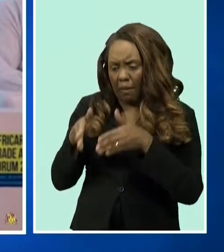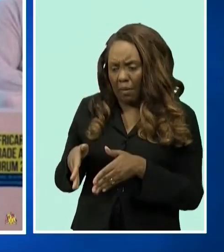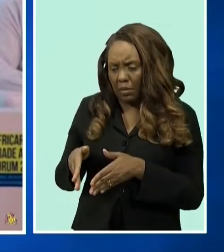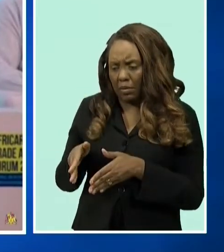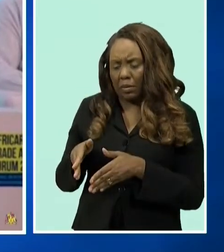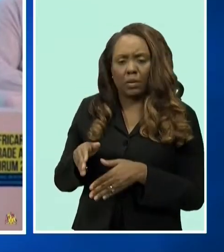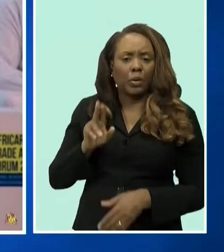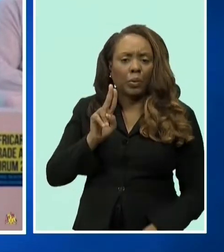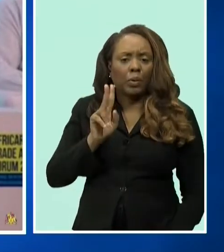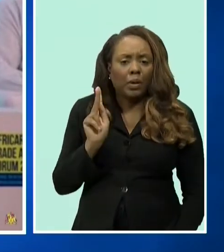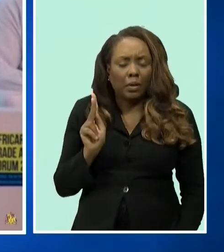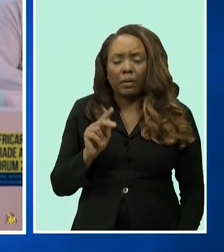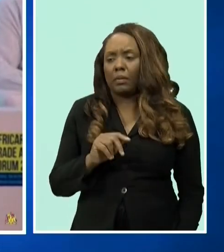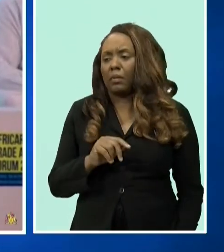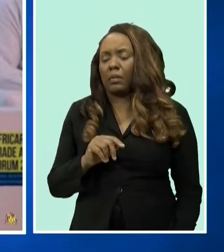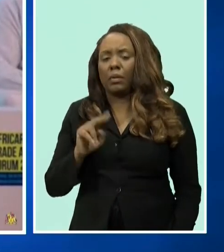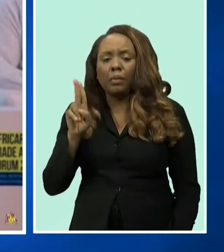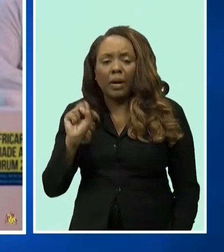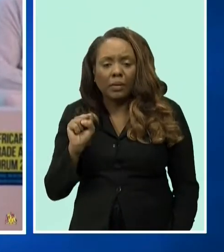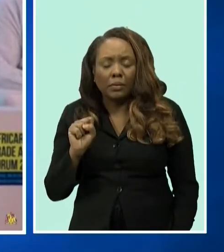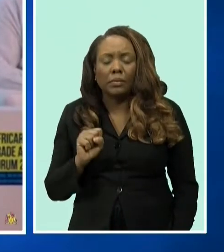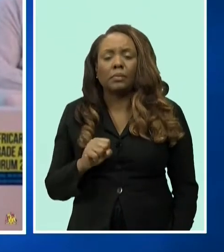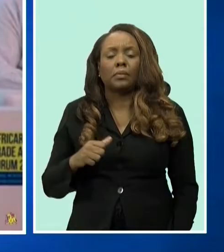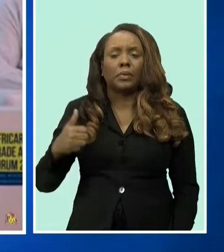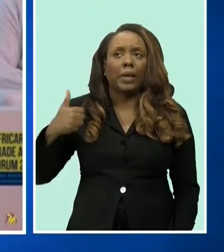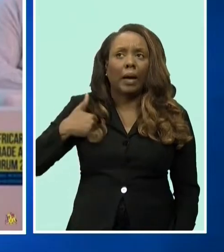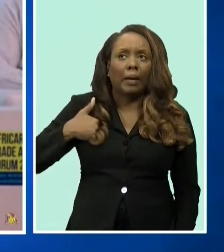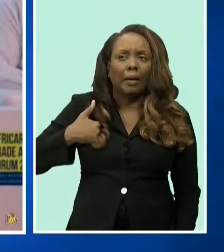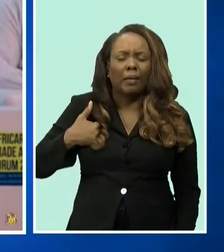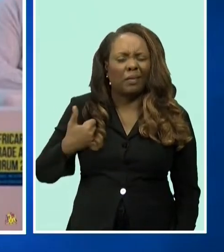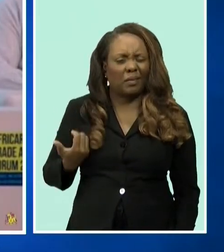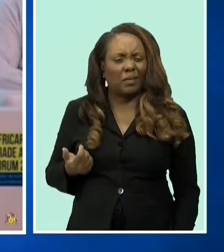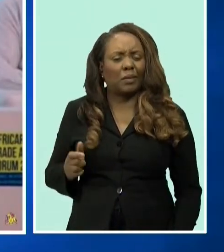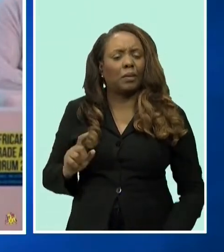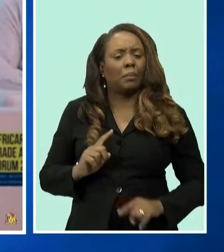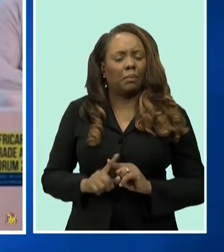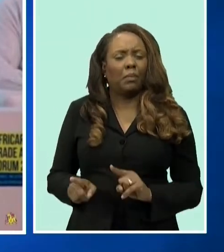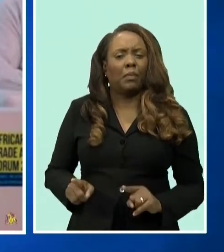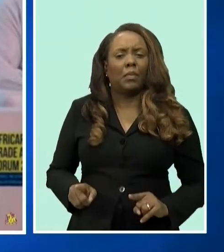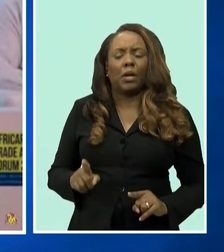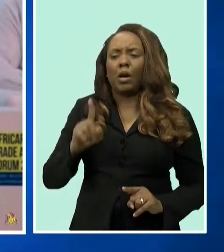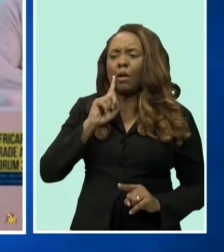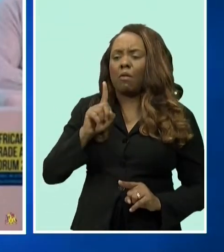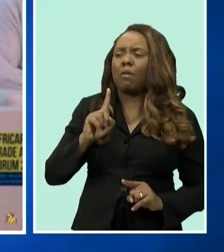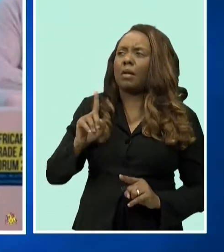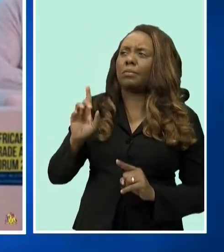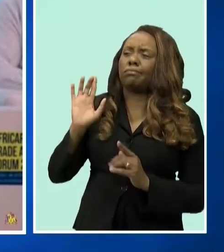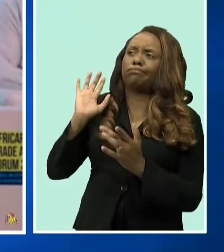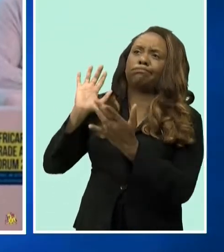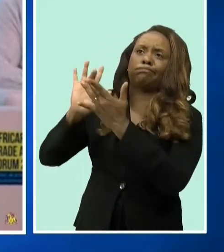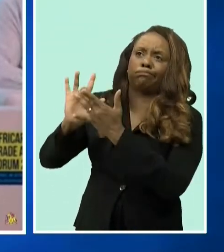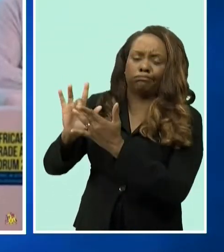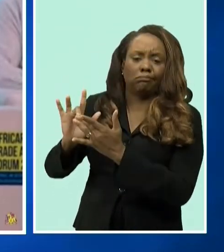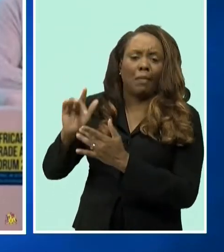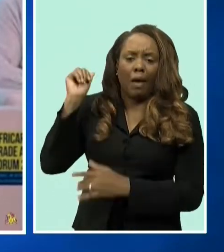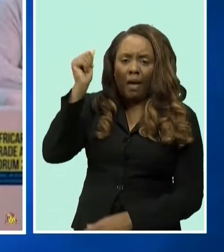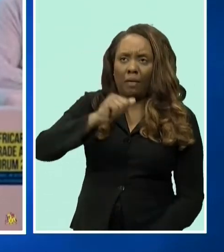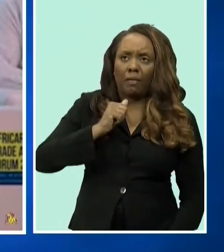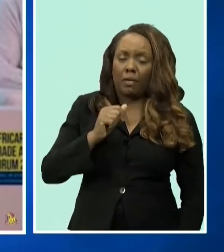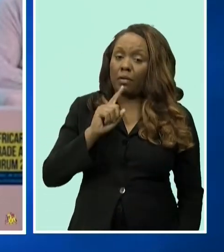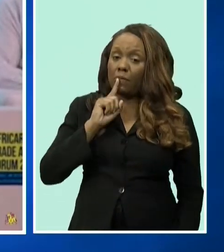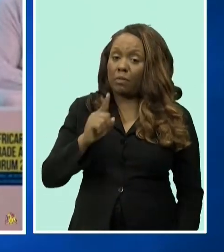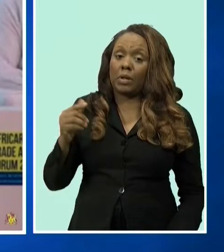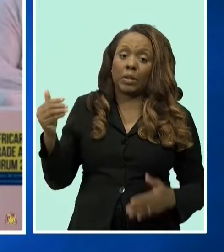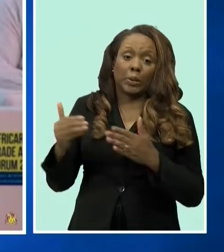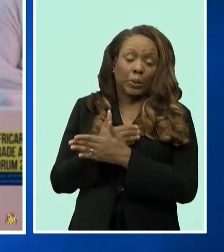is the UK, the US, and Canada, but really making sure that we look at new markets, and I think Africa is one of these new markets,